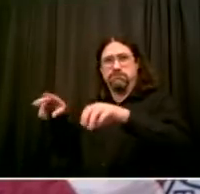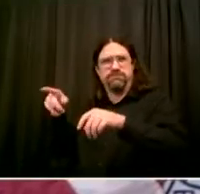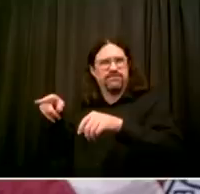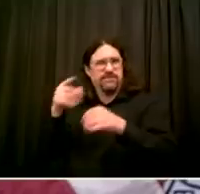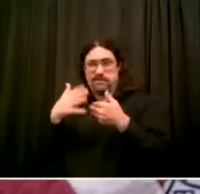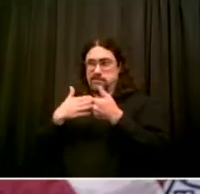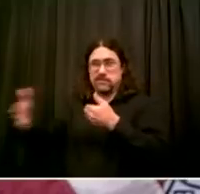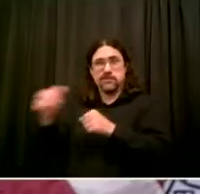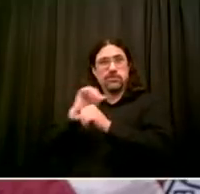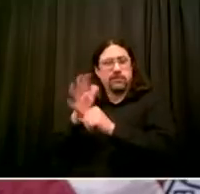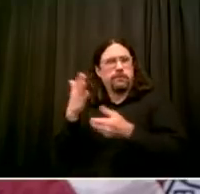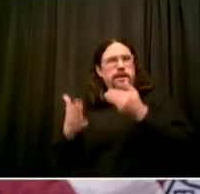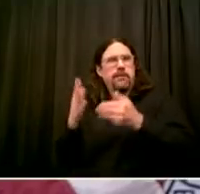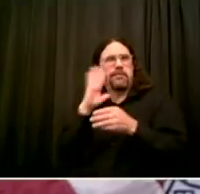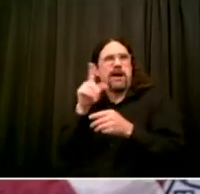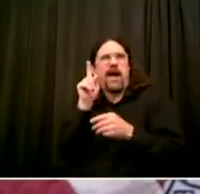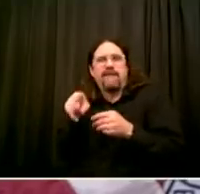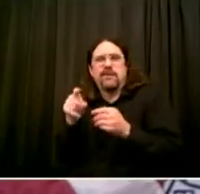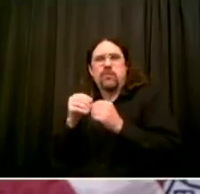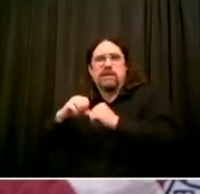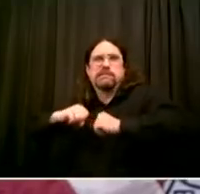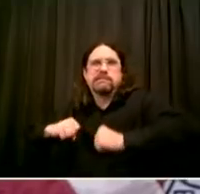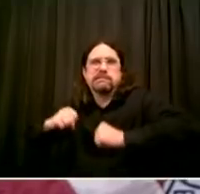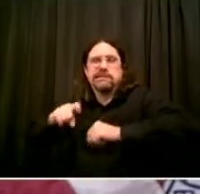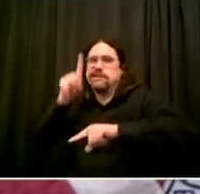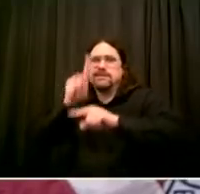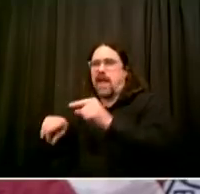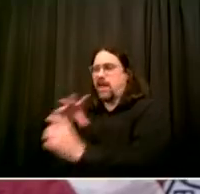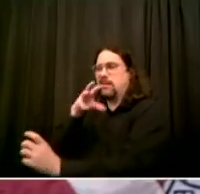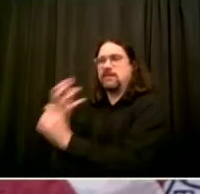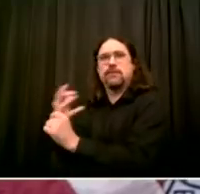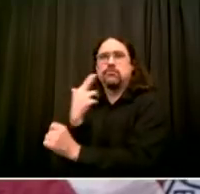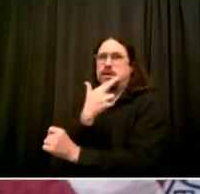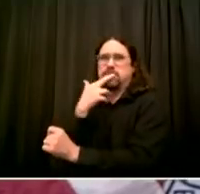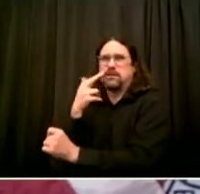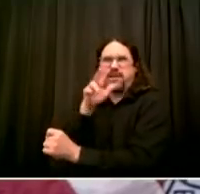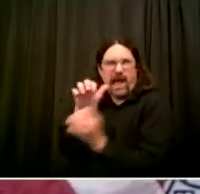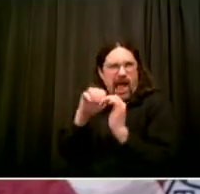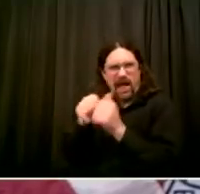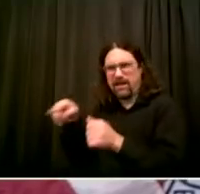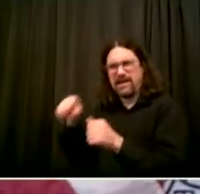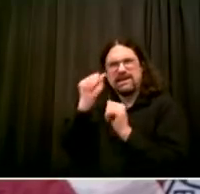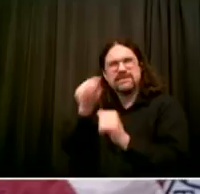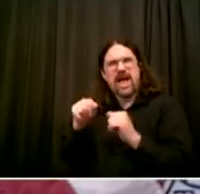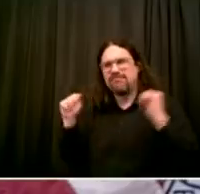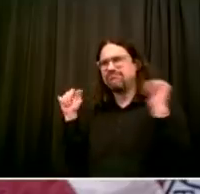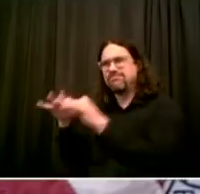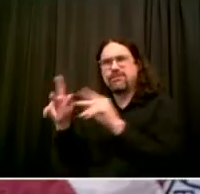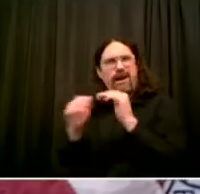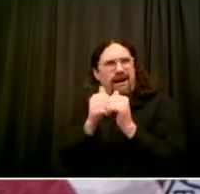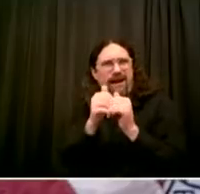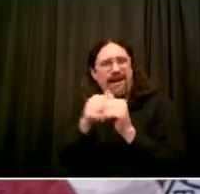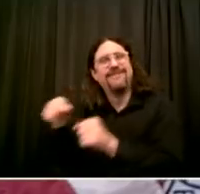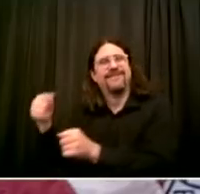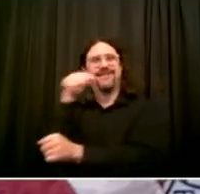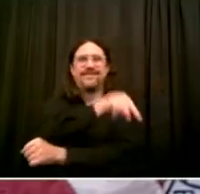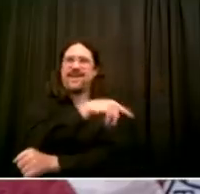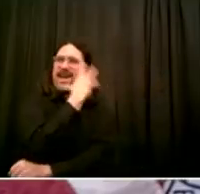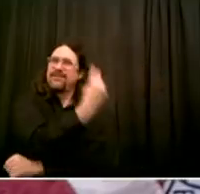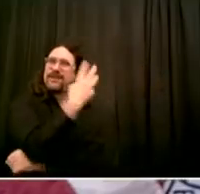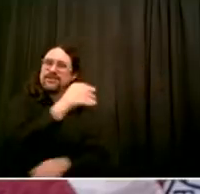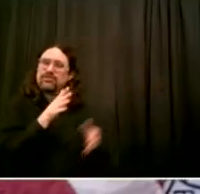I'm all right, Gersh. Gersh, I feel there's been no cooking updates. I feel alone. I'm getting no information from